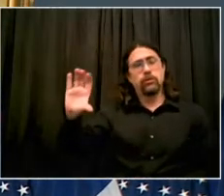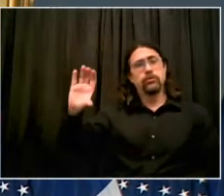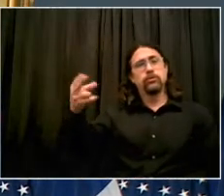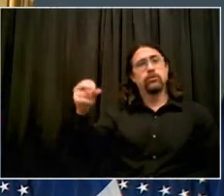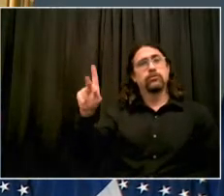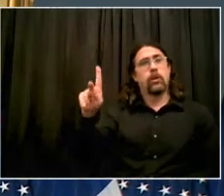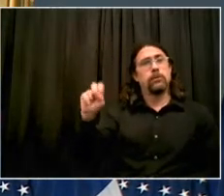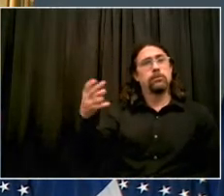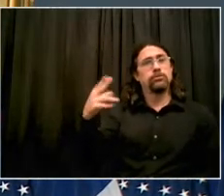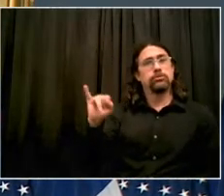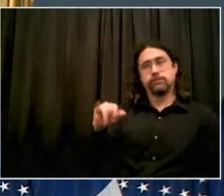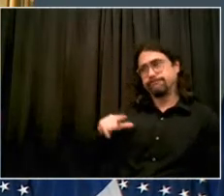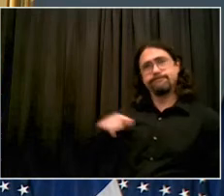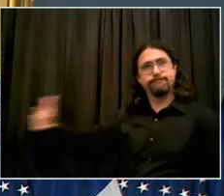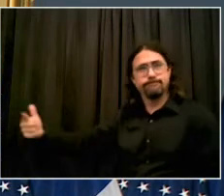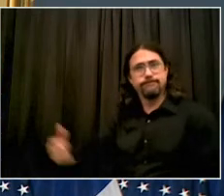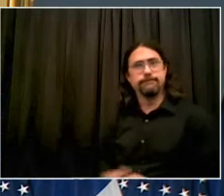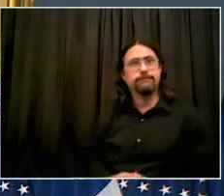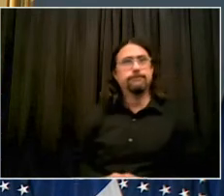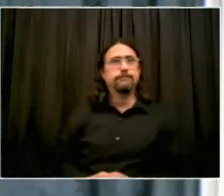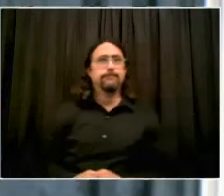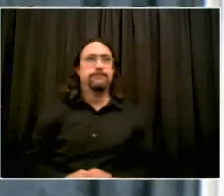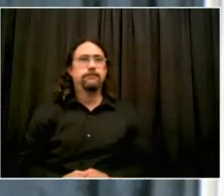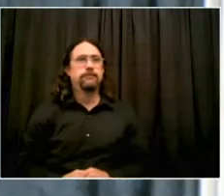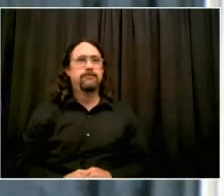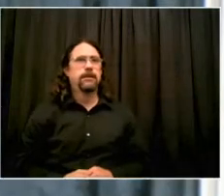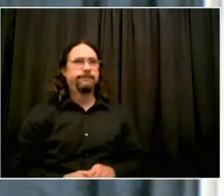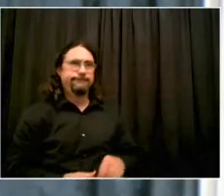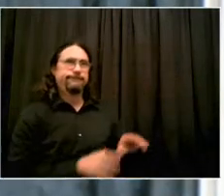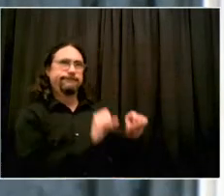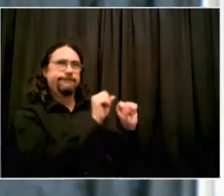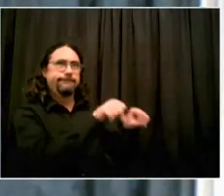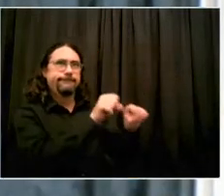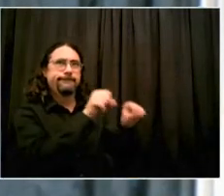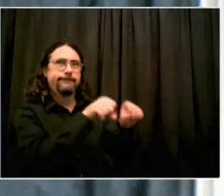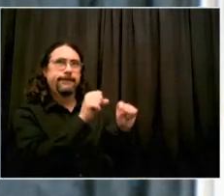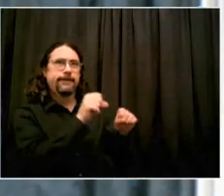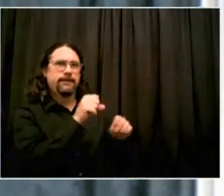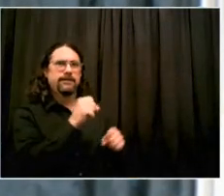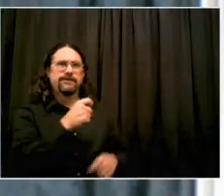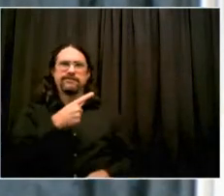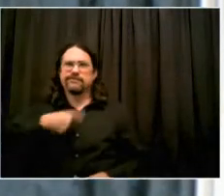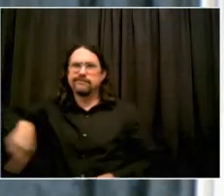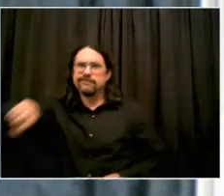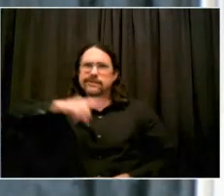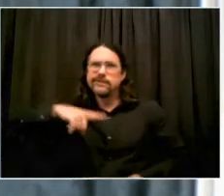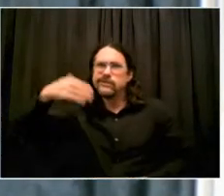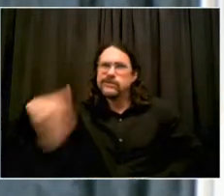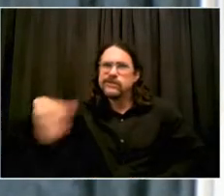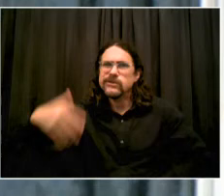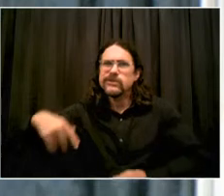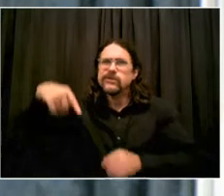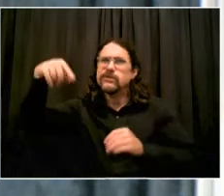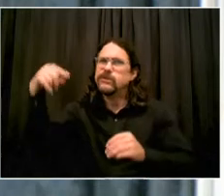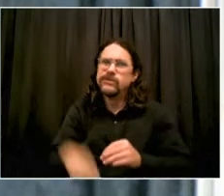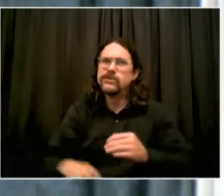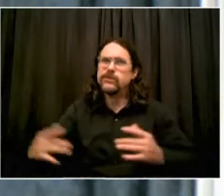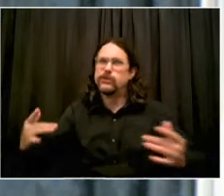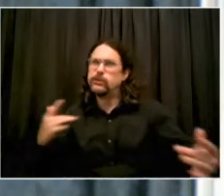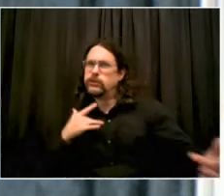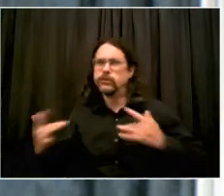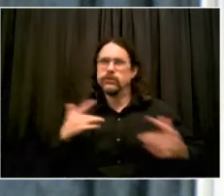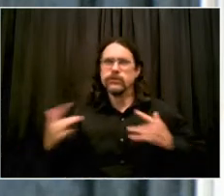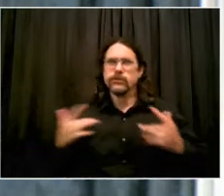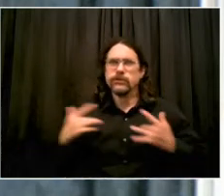deeply concerned about the alarming increase in COVID-19 in the zip codes in Brooklyn and in Queens. The